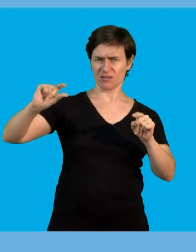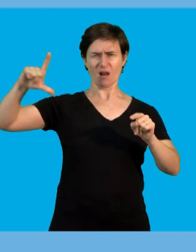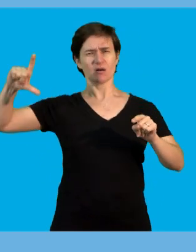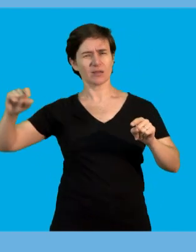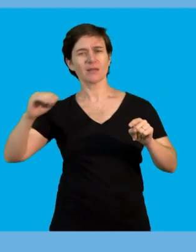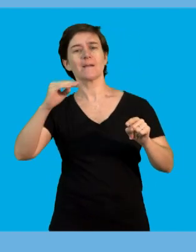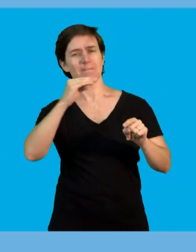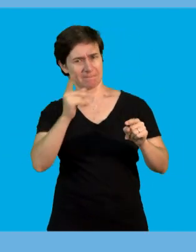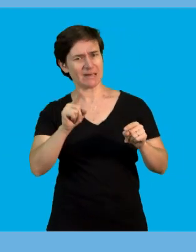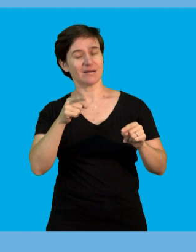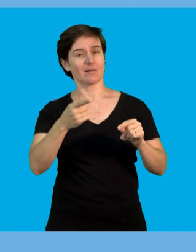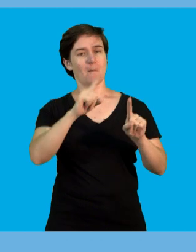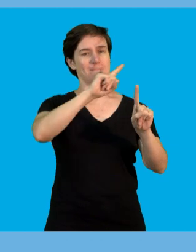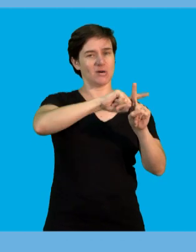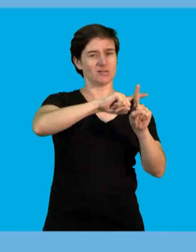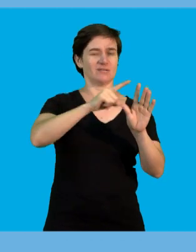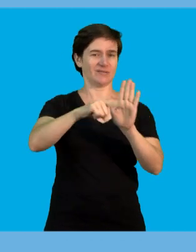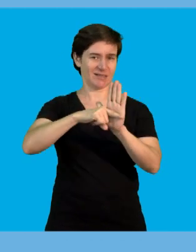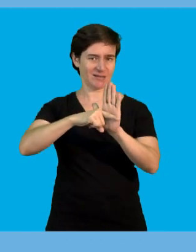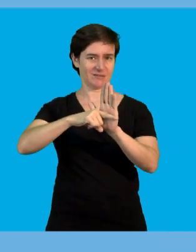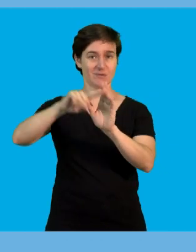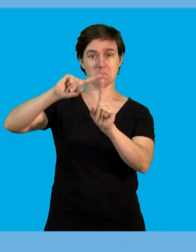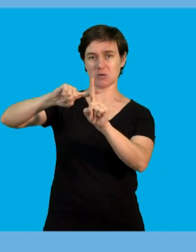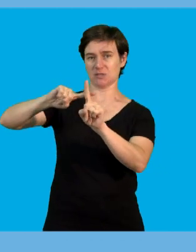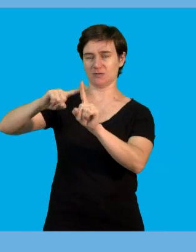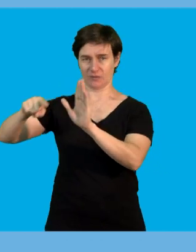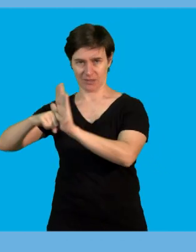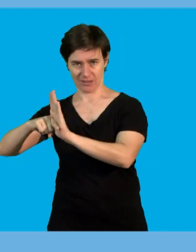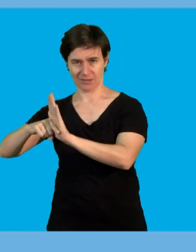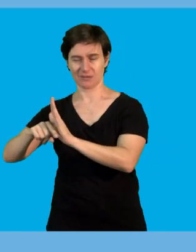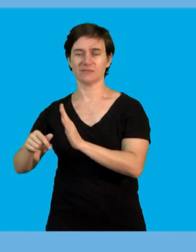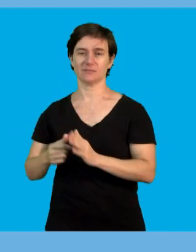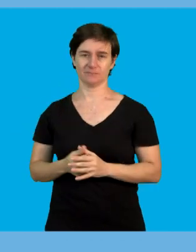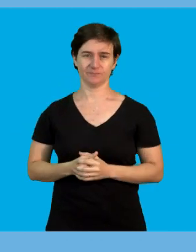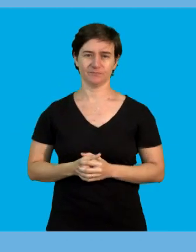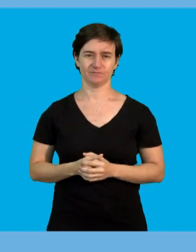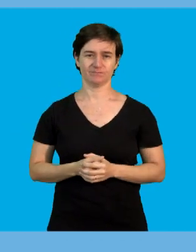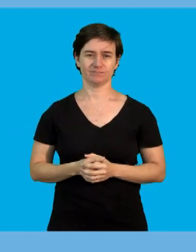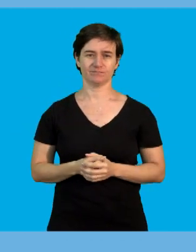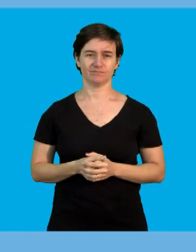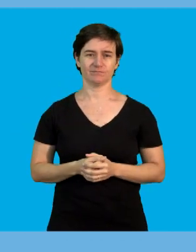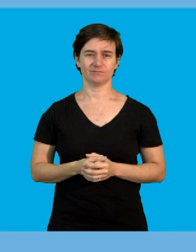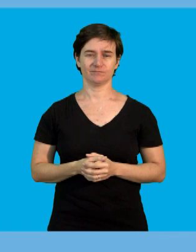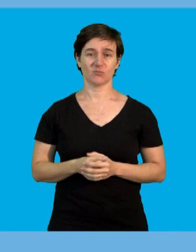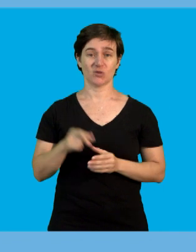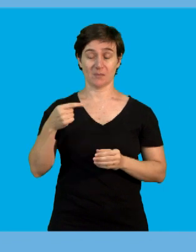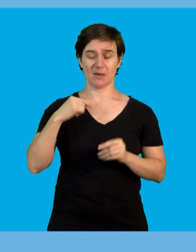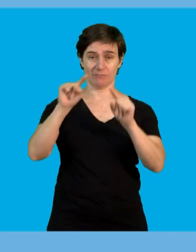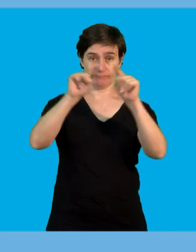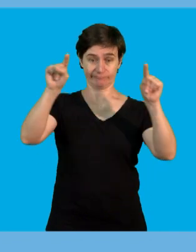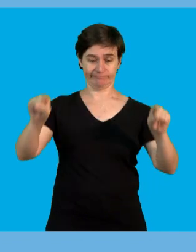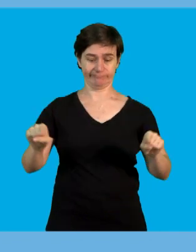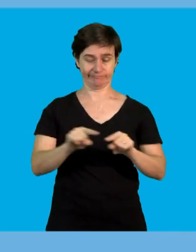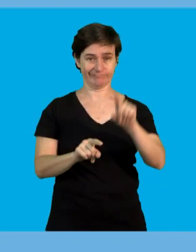series, we have a negative terminal that is going to be connected to a positive terminal. So this is what we have here. Our